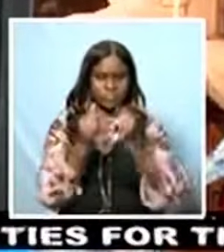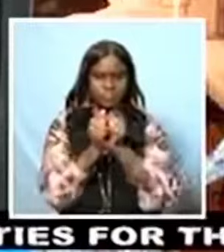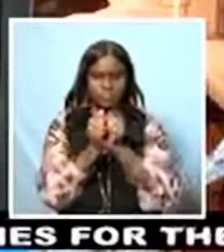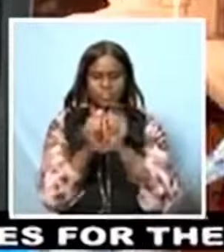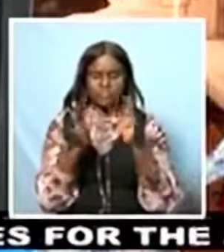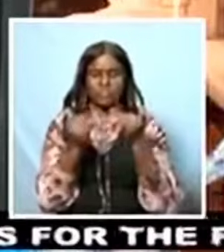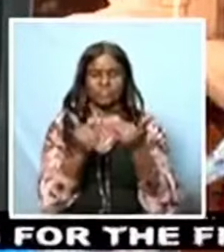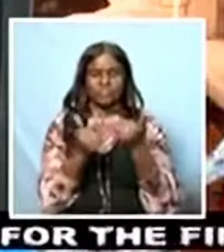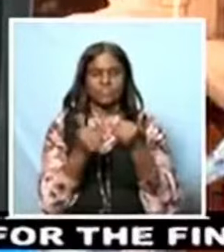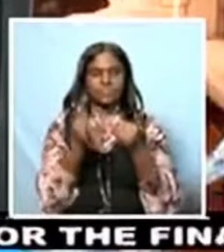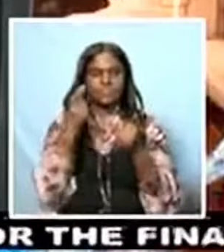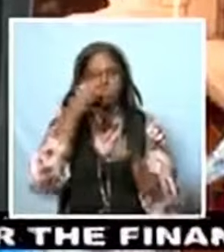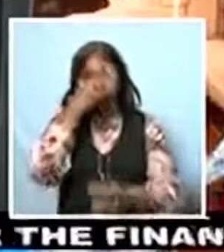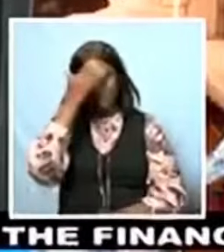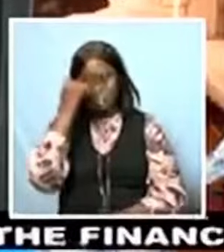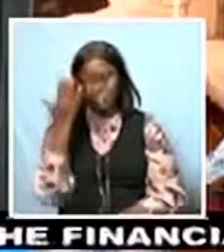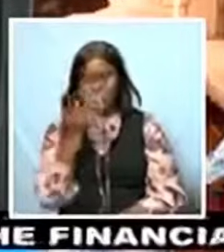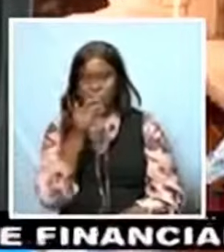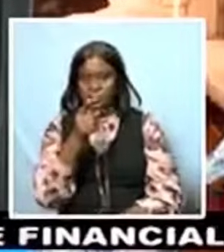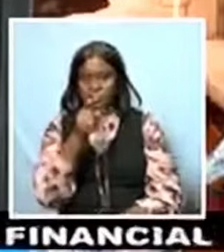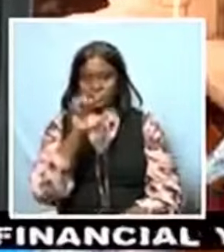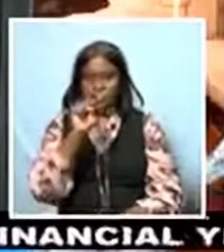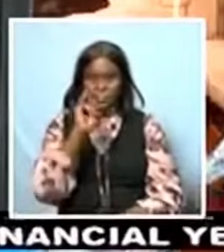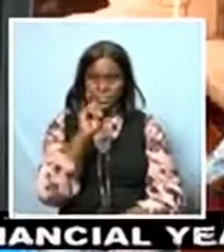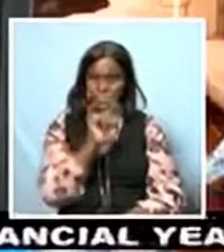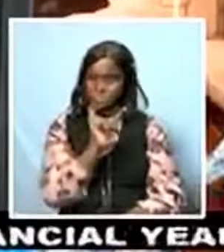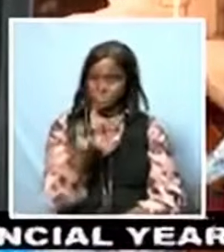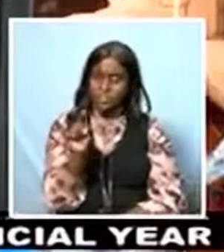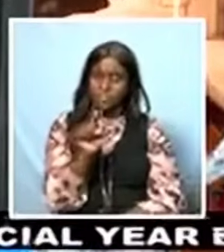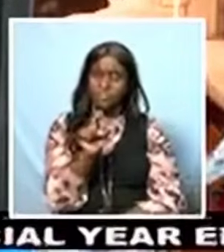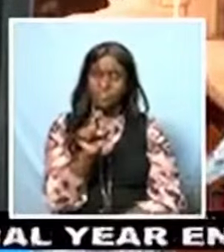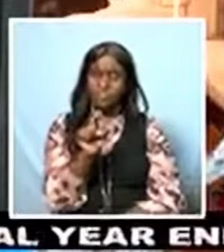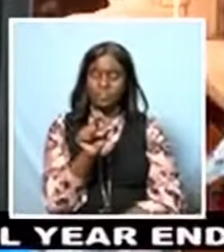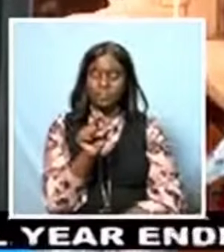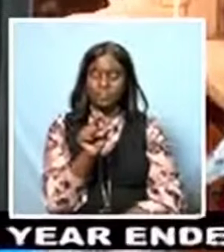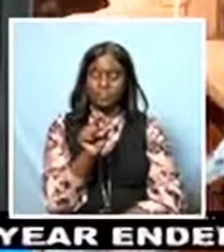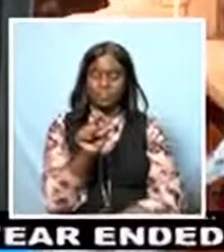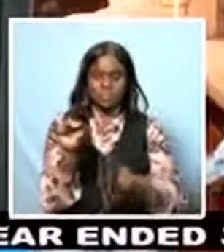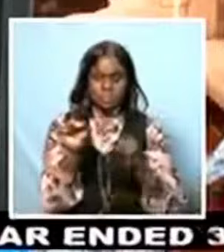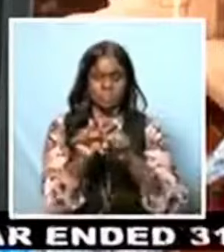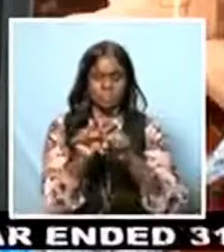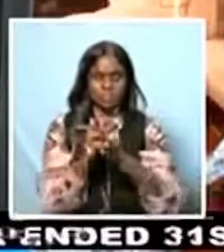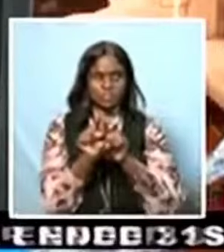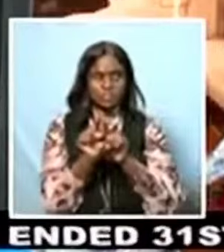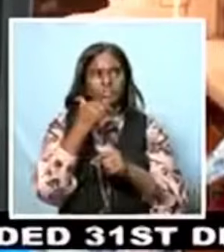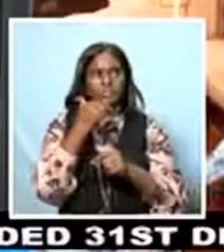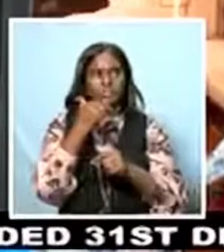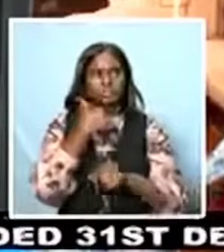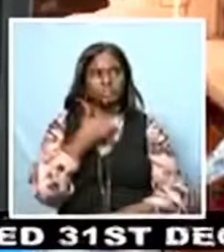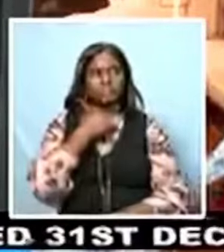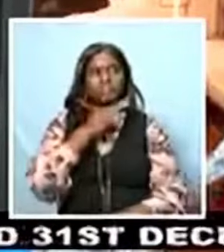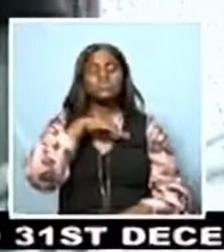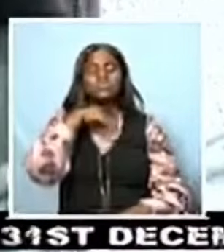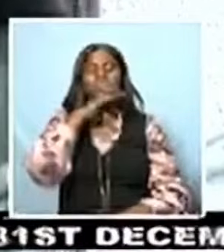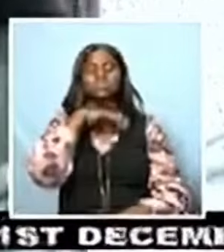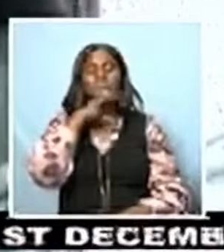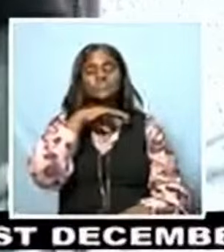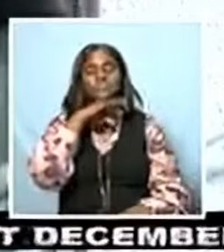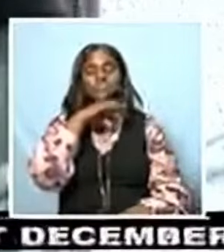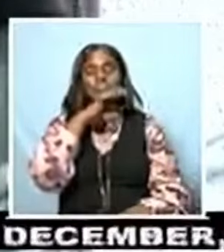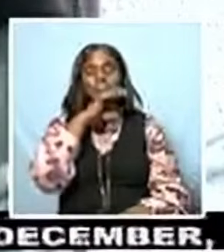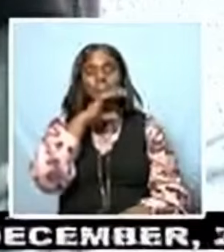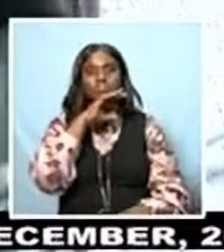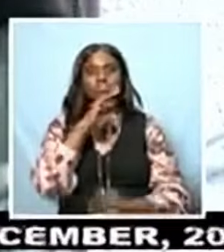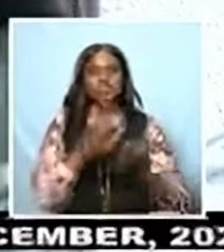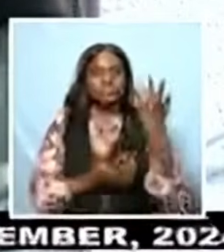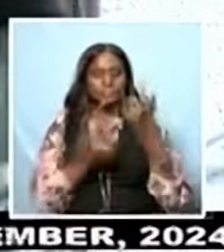without forgetting the statutory obligations and the inadequate fire